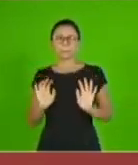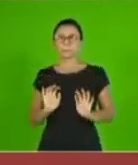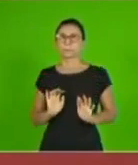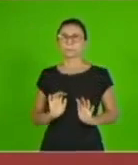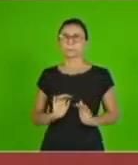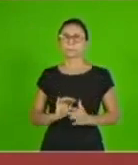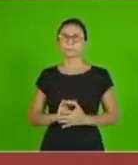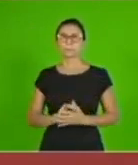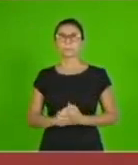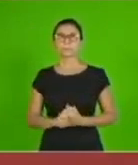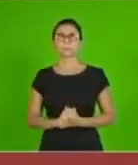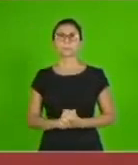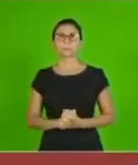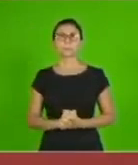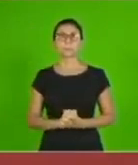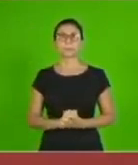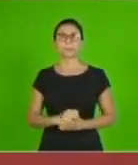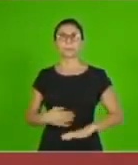fear.